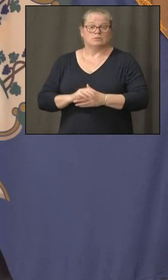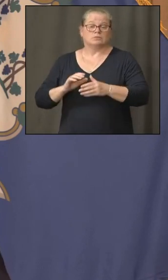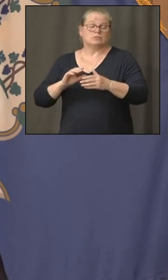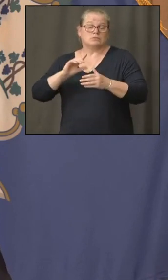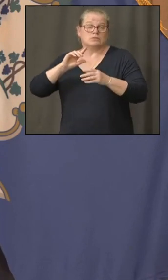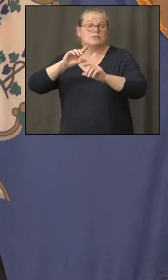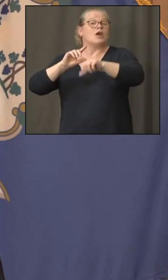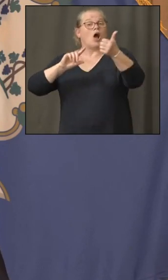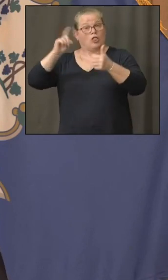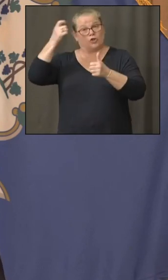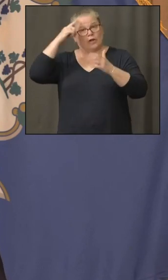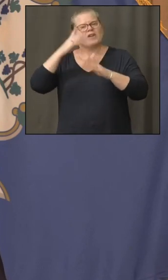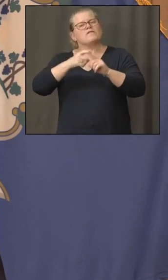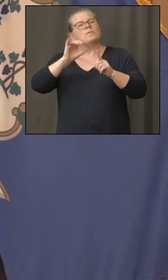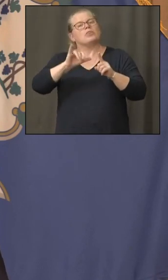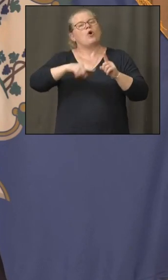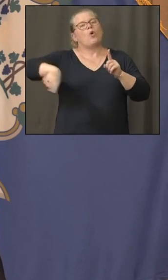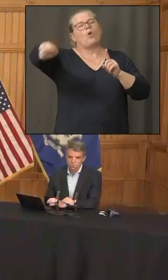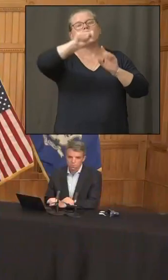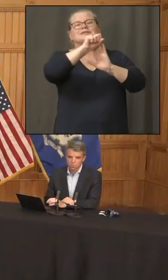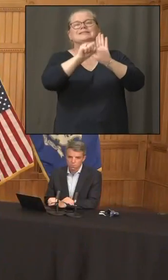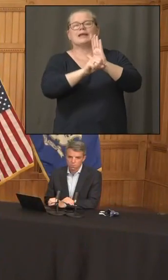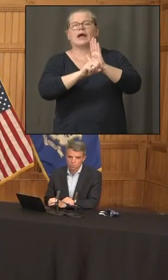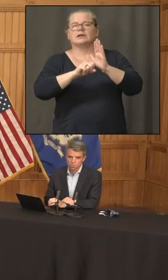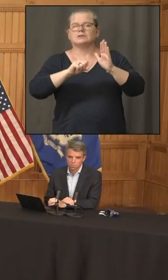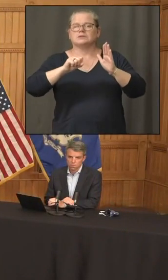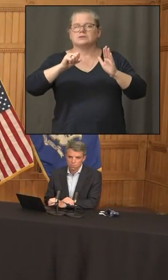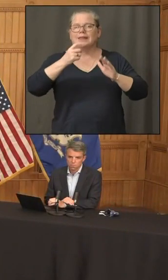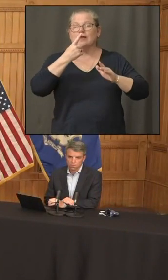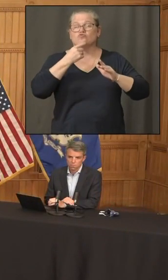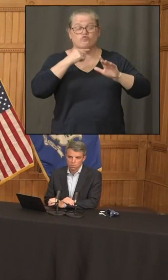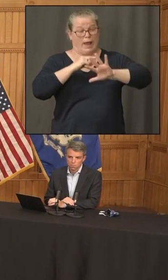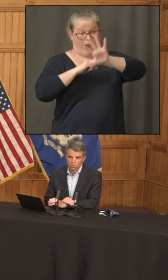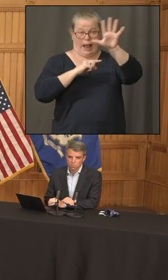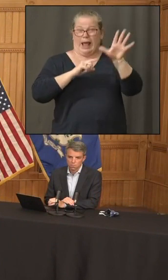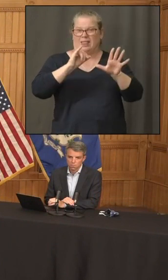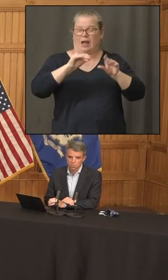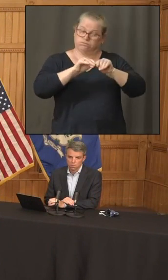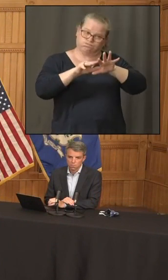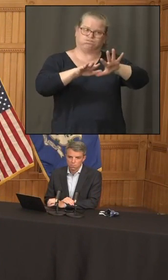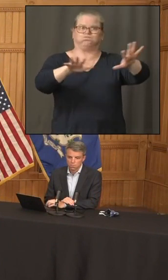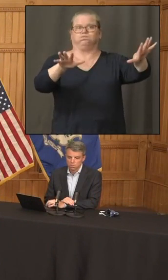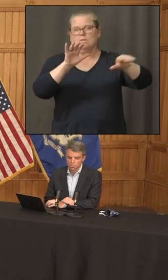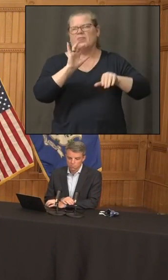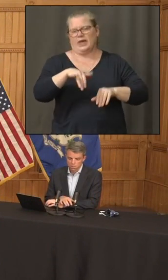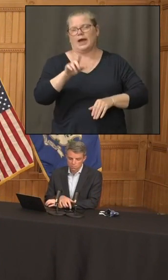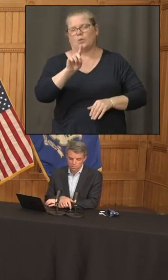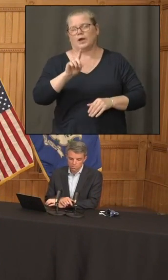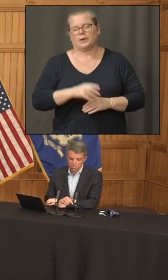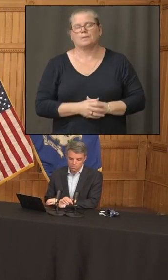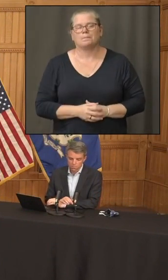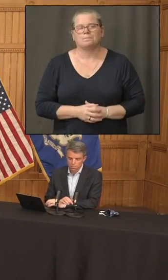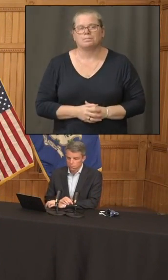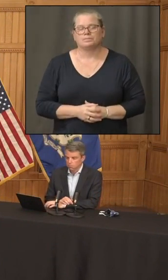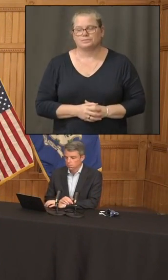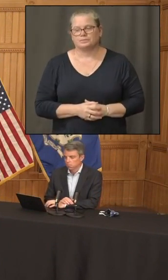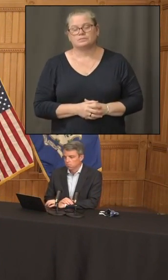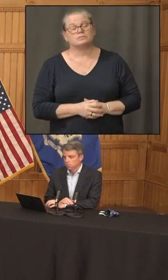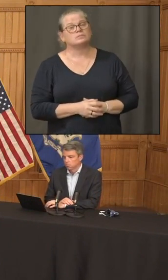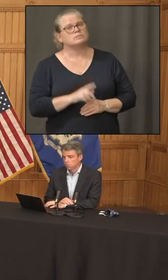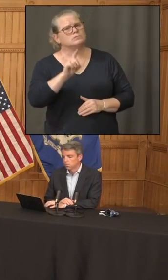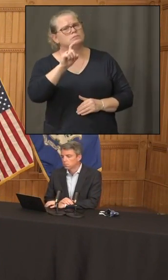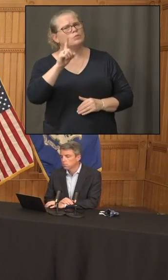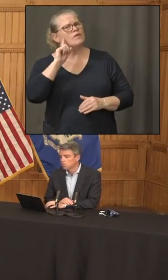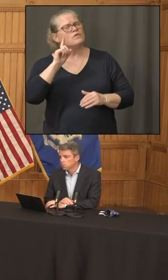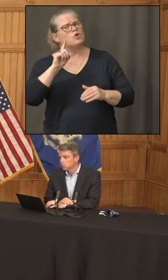COVID-infected states. Yeah, okay. And in terms of contact tracing, are we still